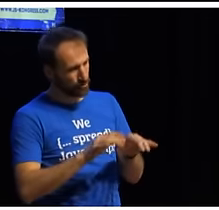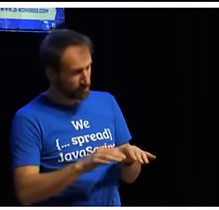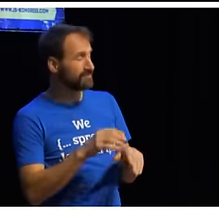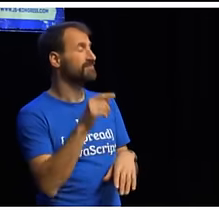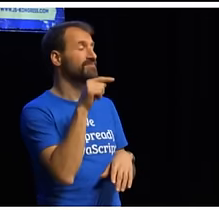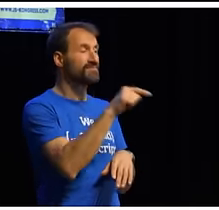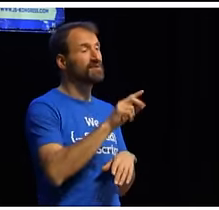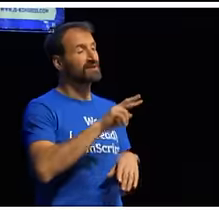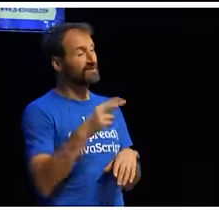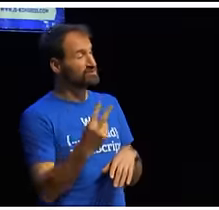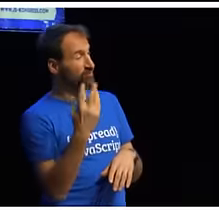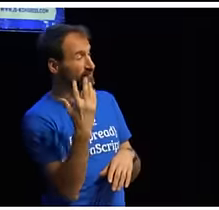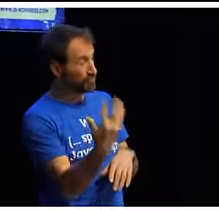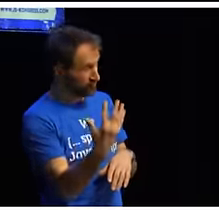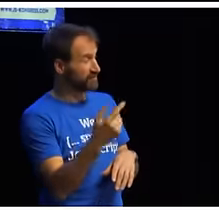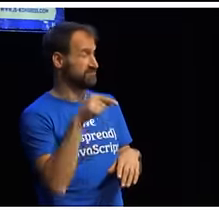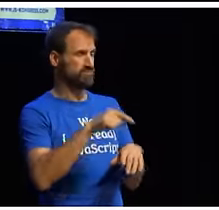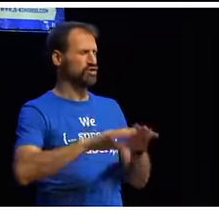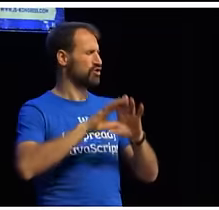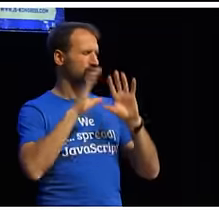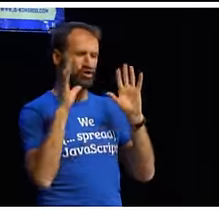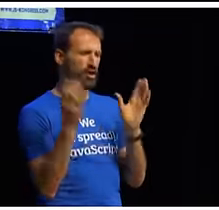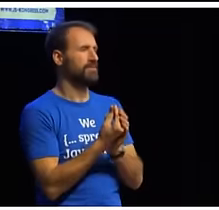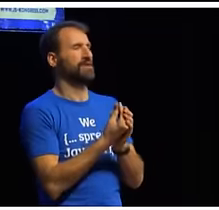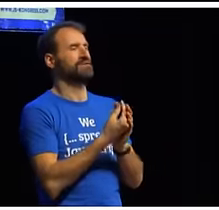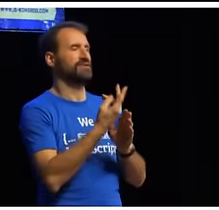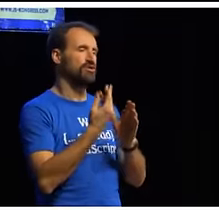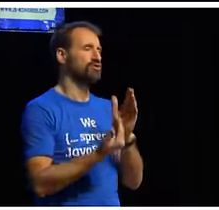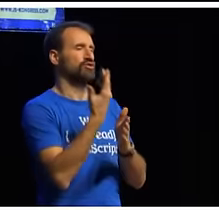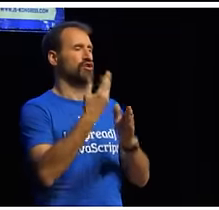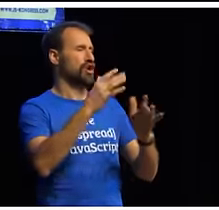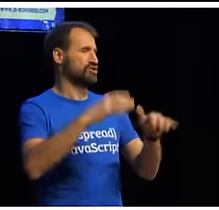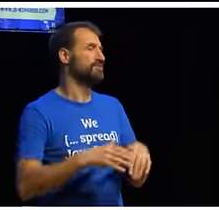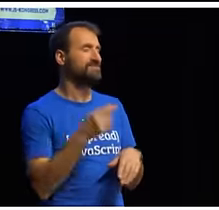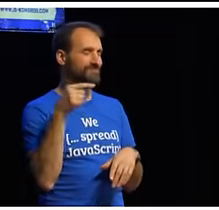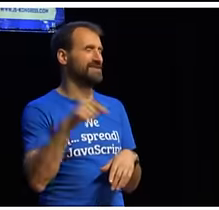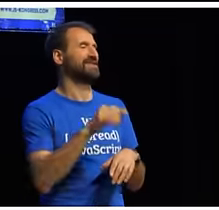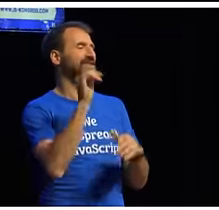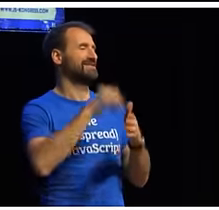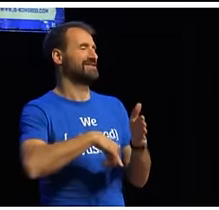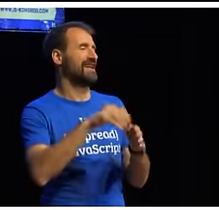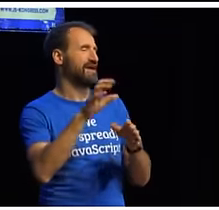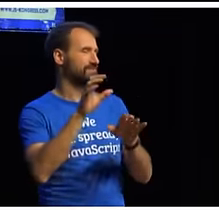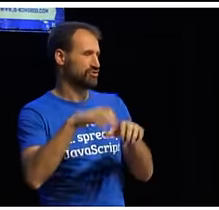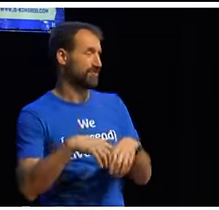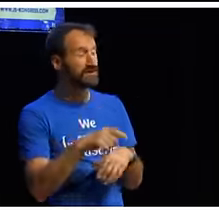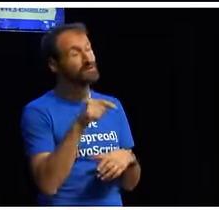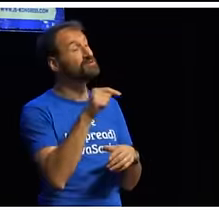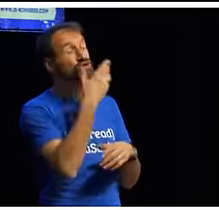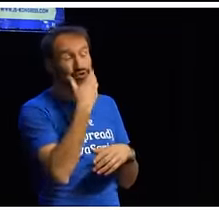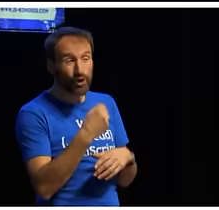is also a complete rewrite in TypeScript. And the nice thing about RxJS 5 is that it's